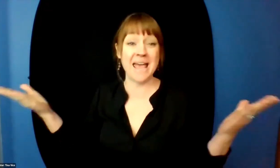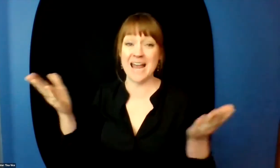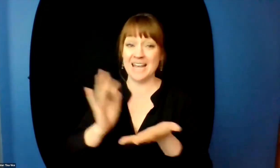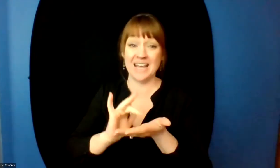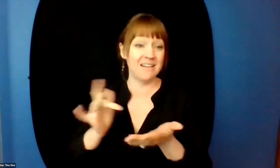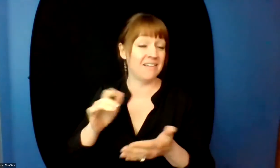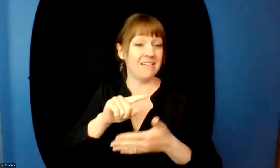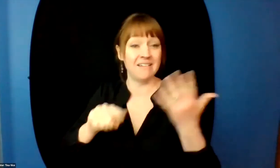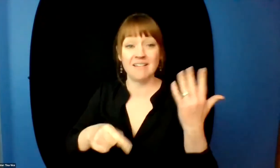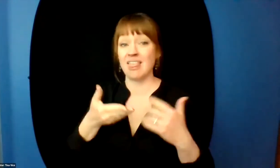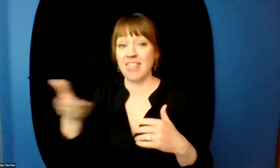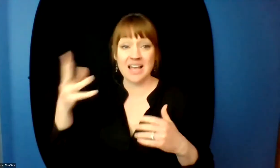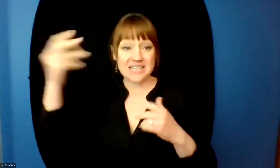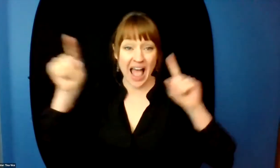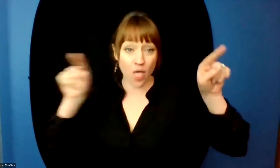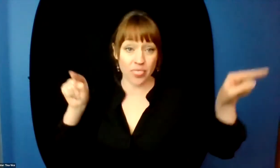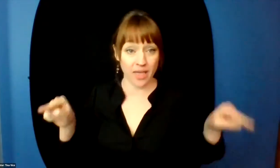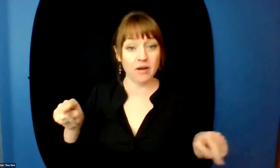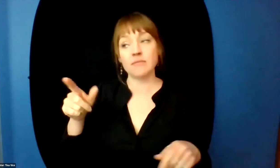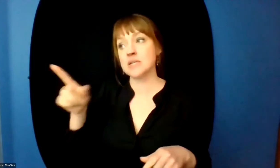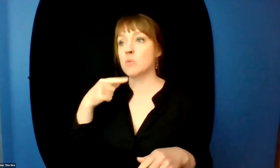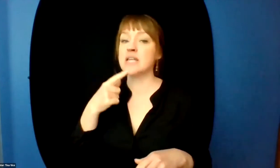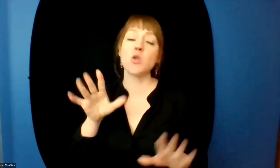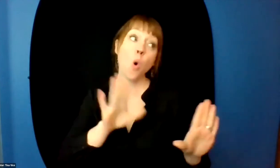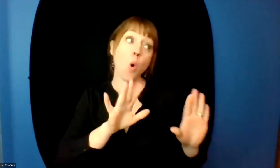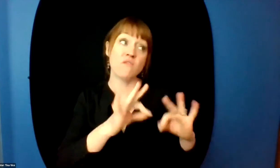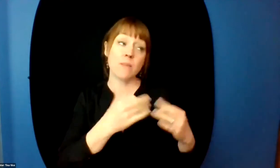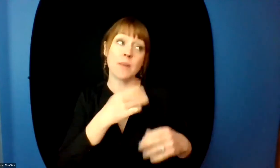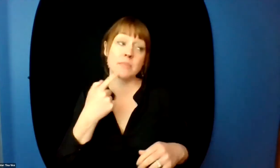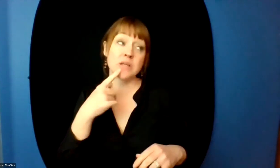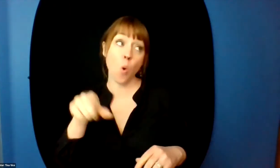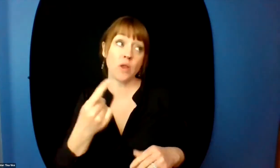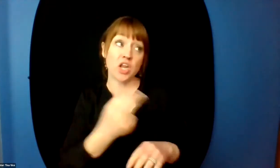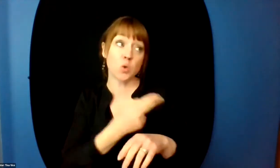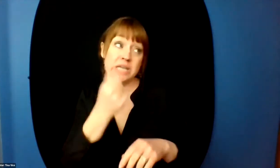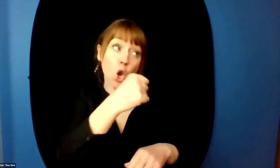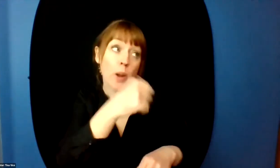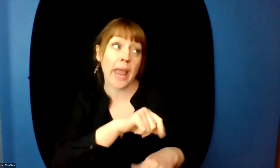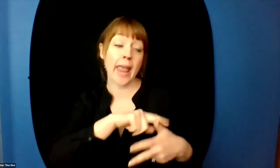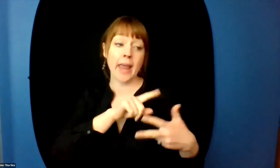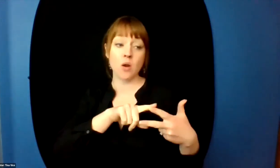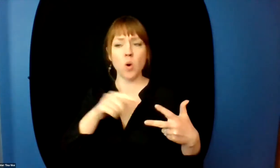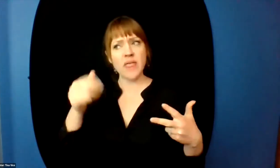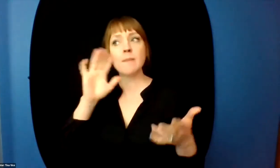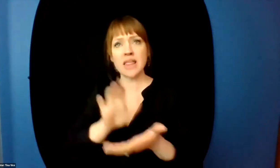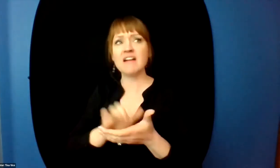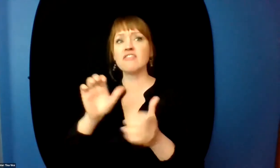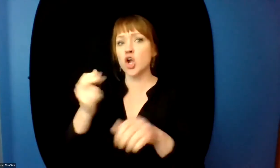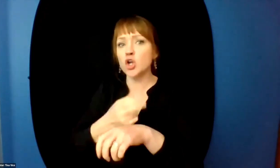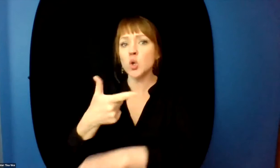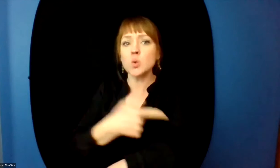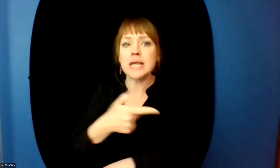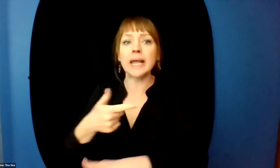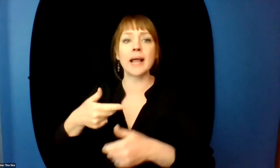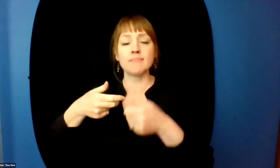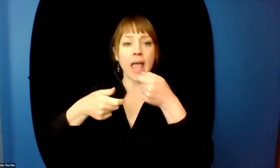though a family member may say they're only using cocaine, or they're only using, they believe they're using heroin, or they're only